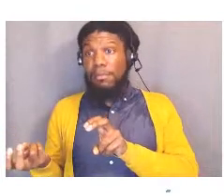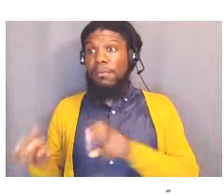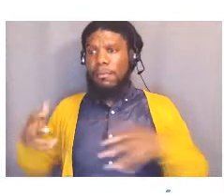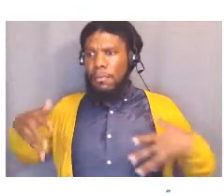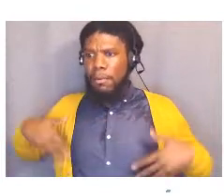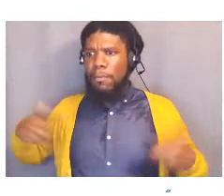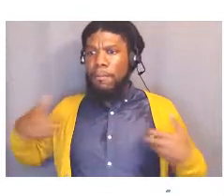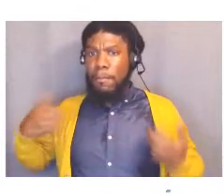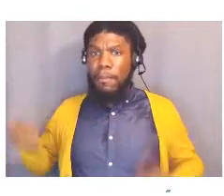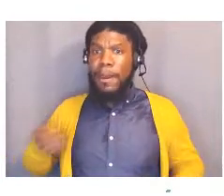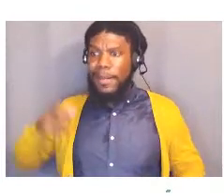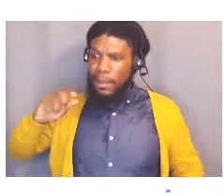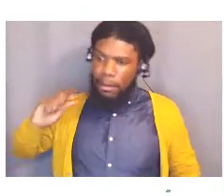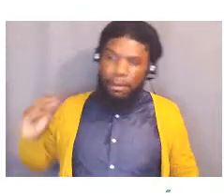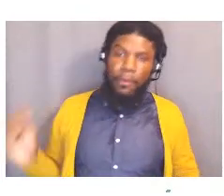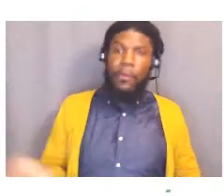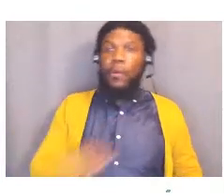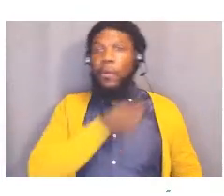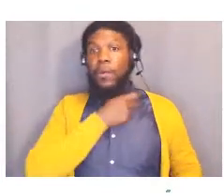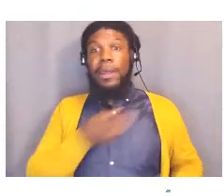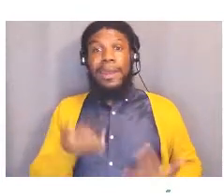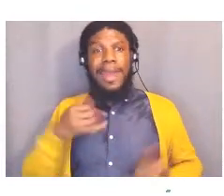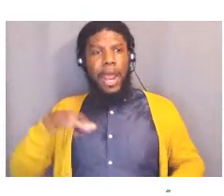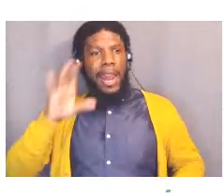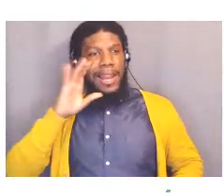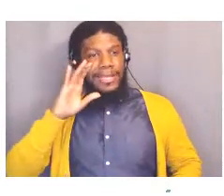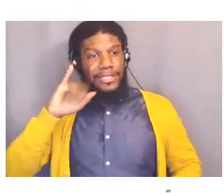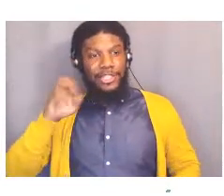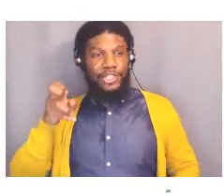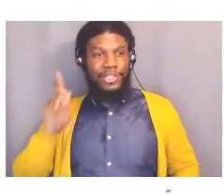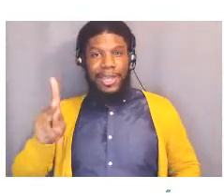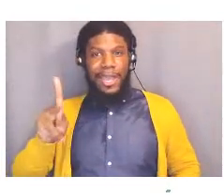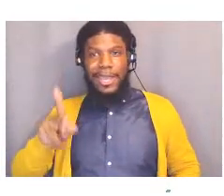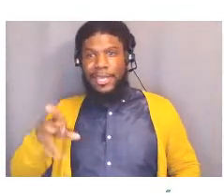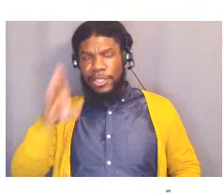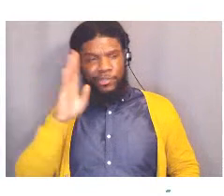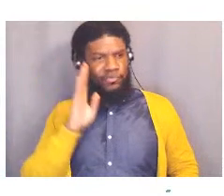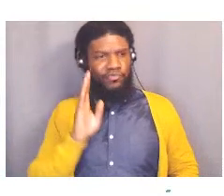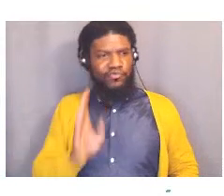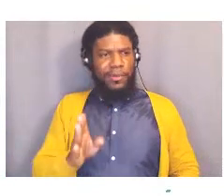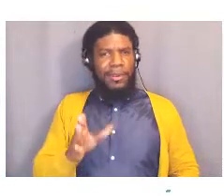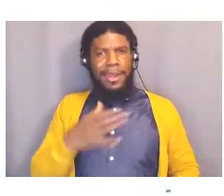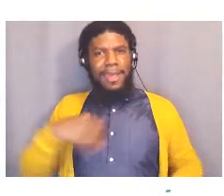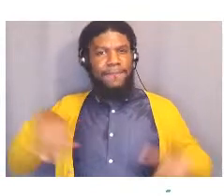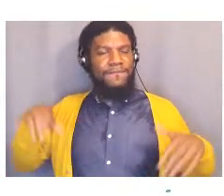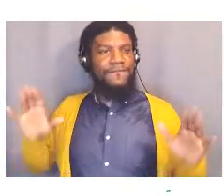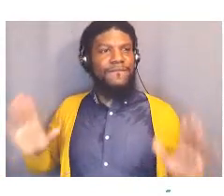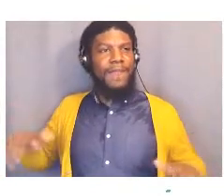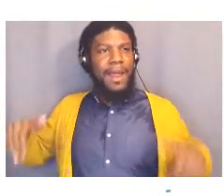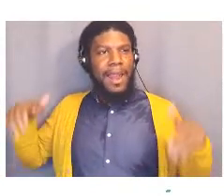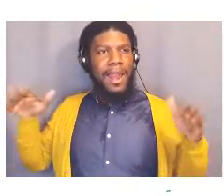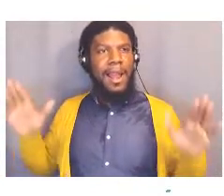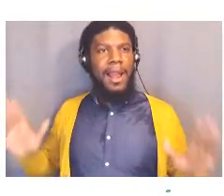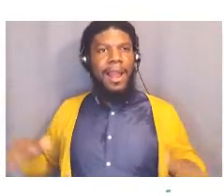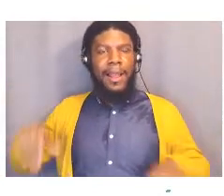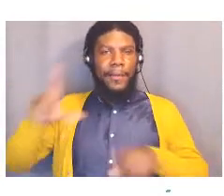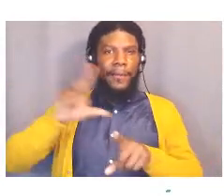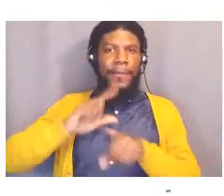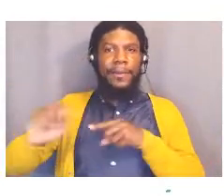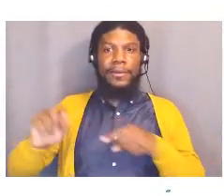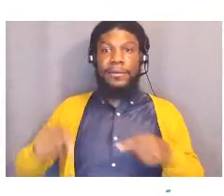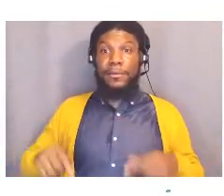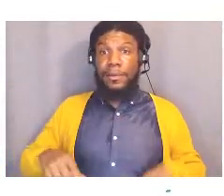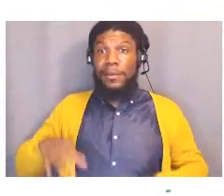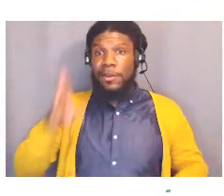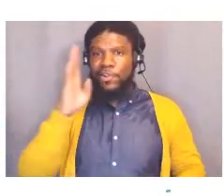monkey grabbed his neck and said, now listen, Jack, straighten up and fly right. Straighten up